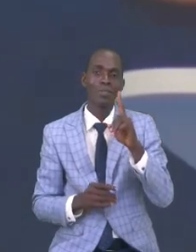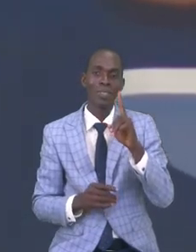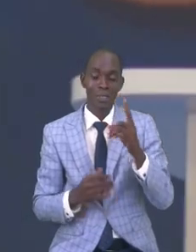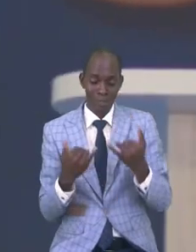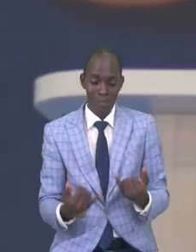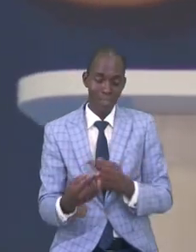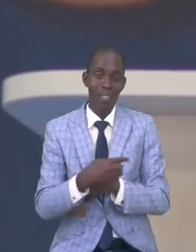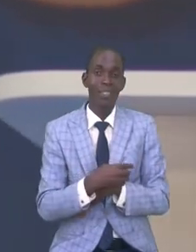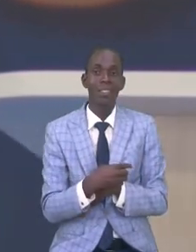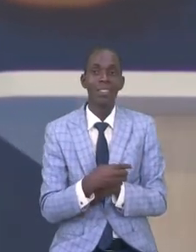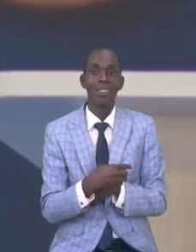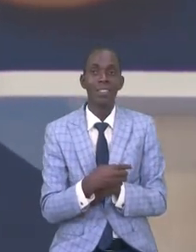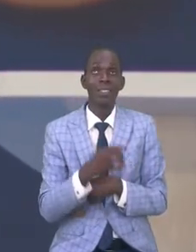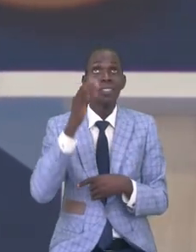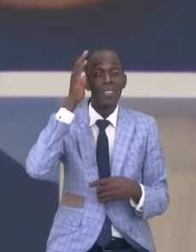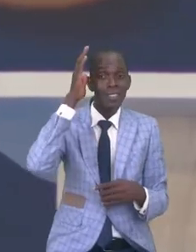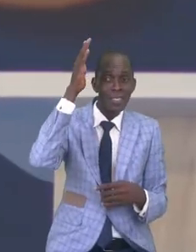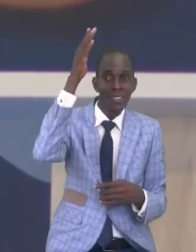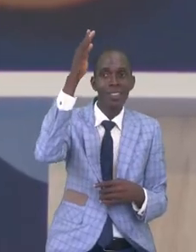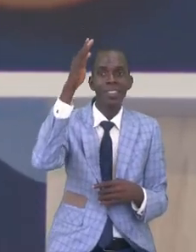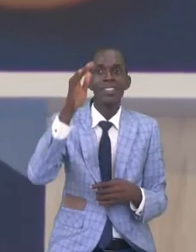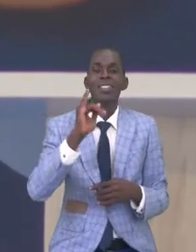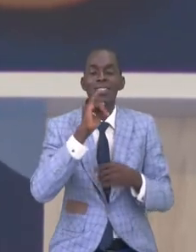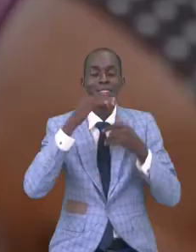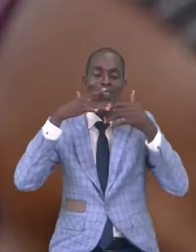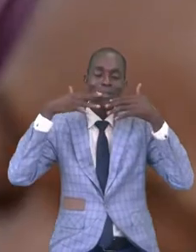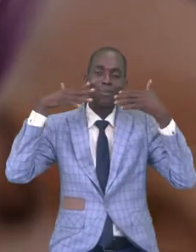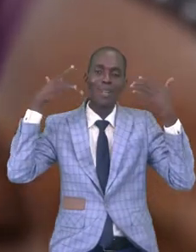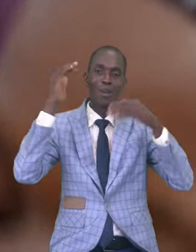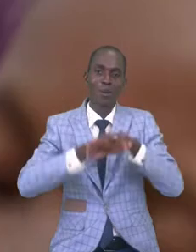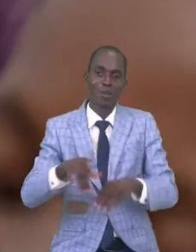Today, destiny is smiling on you.